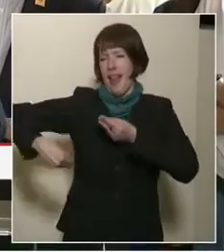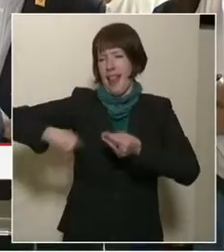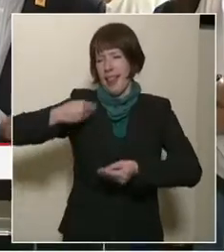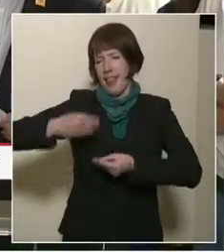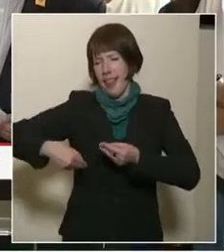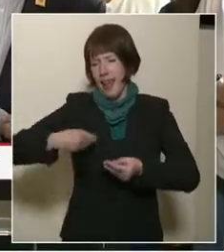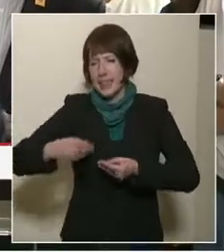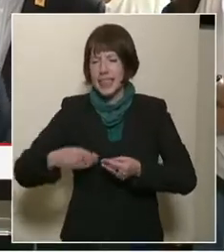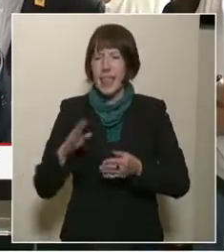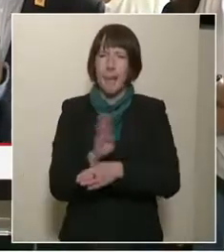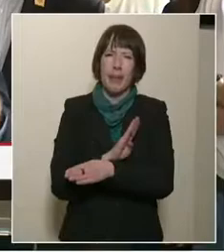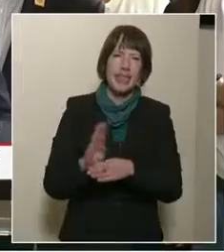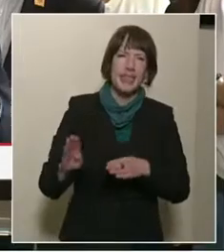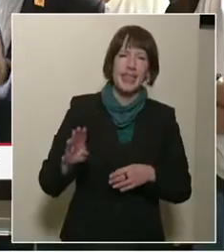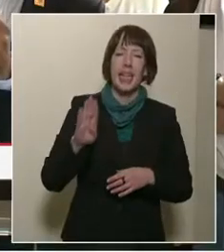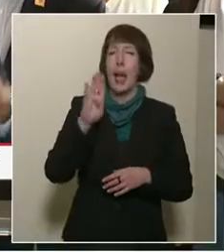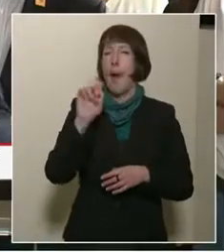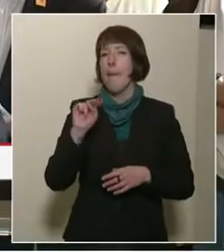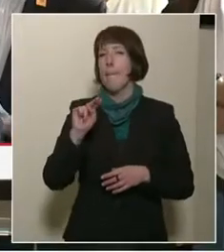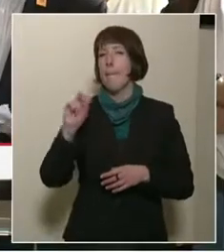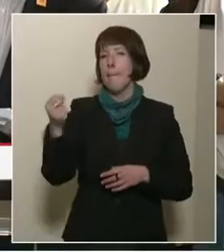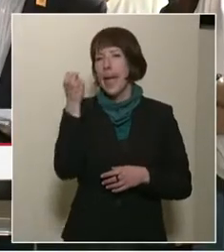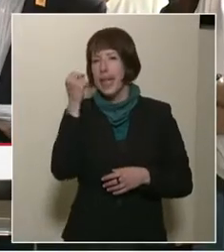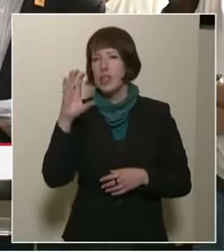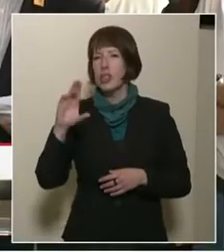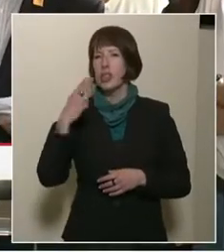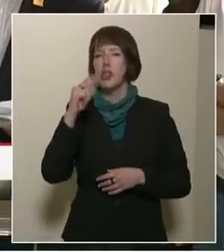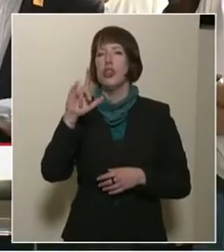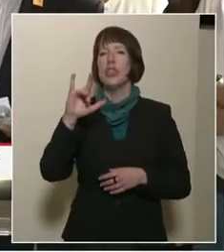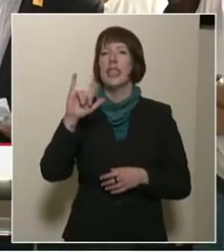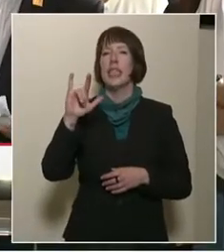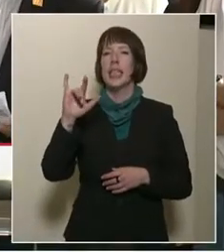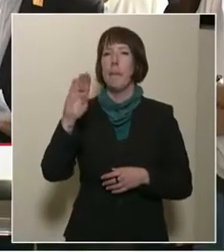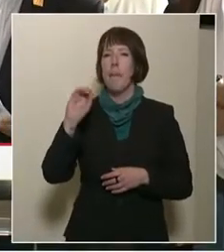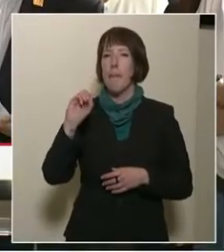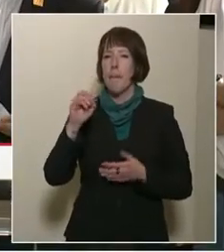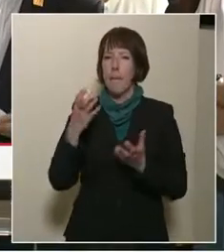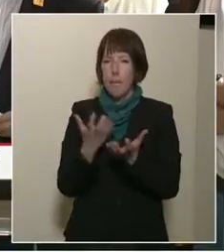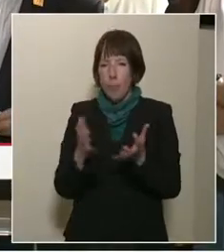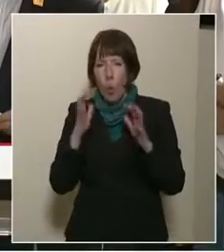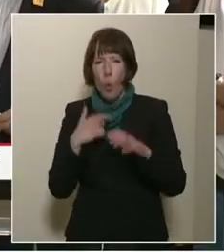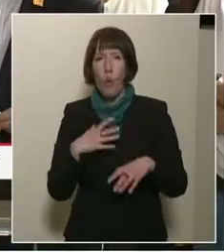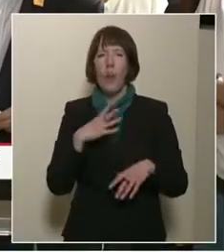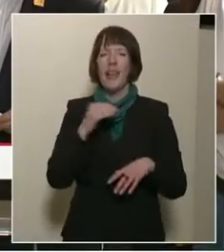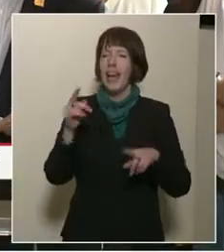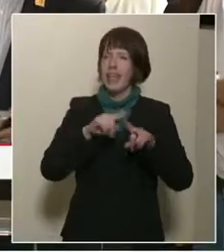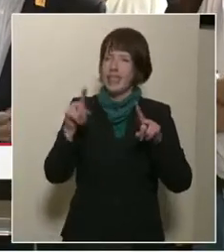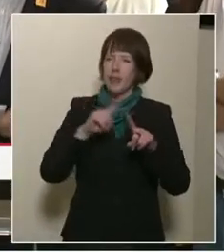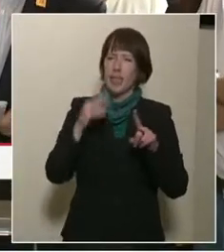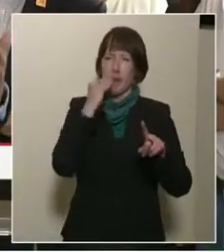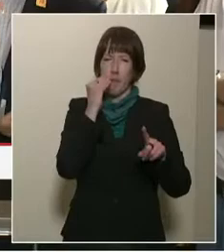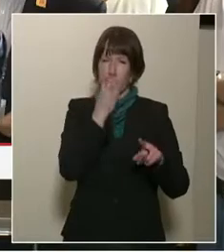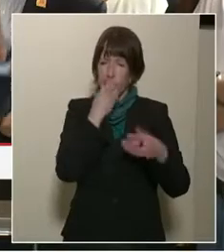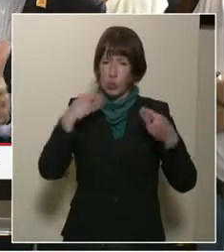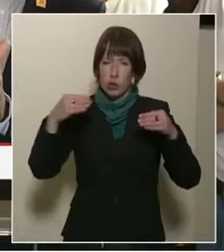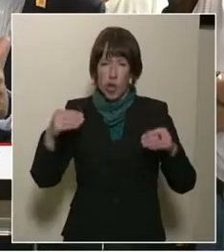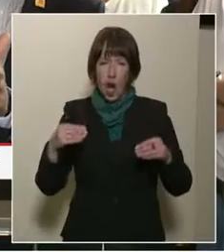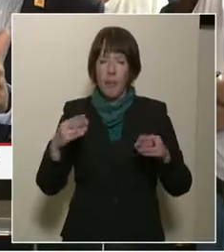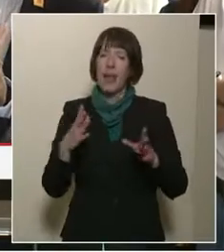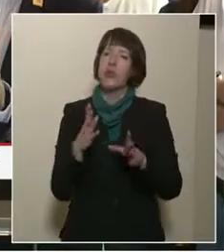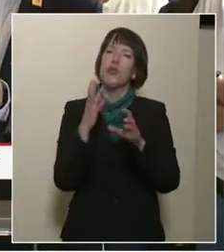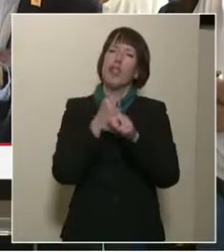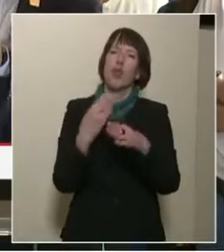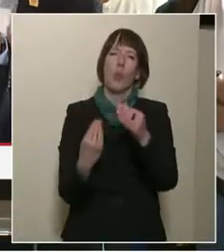Bowl, businesses like Industrial Bank, Lee's Flower Shop, businesses that have been able to generate wealth. And one of the ways that you generate wealth in this